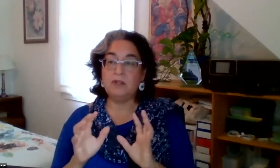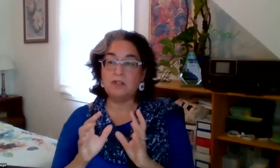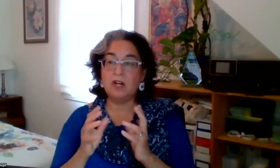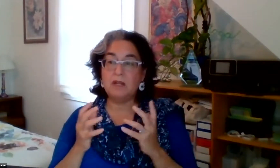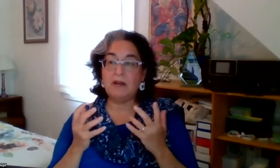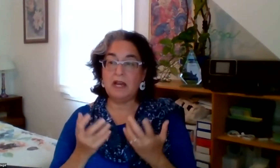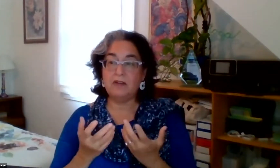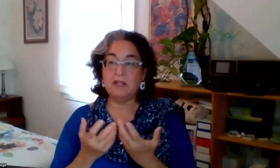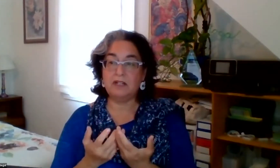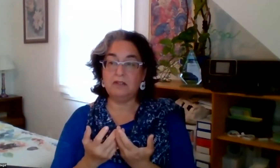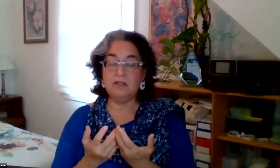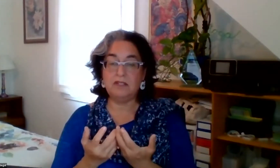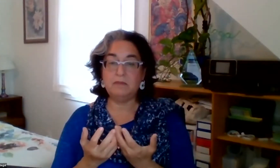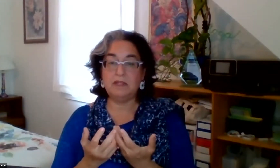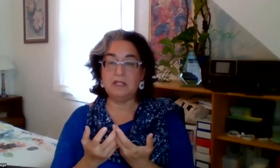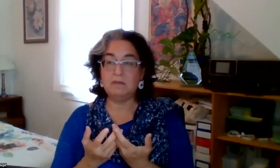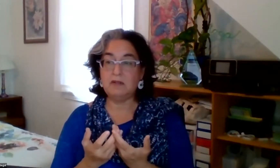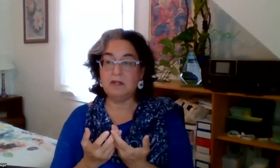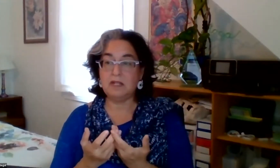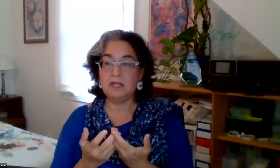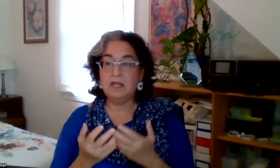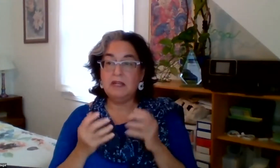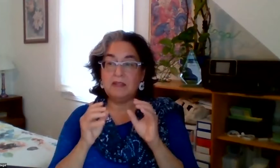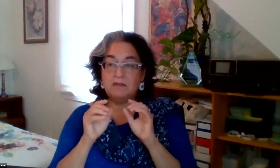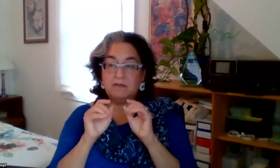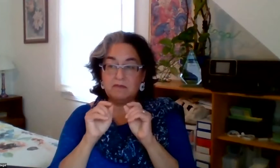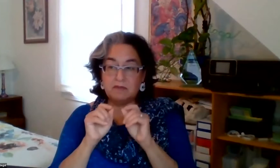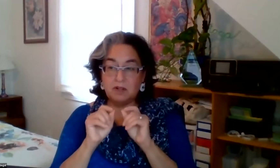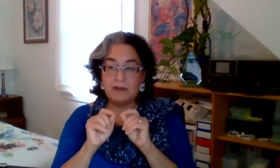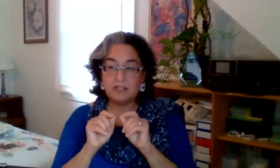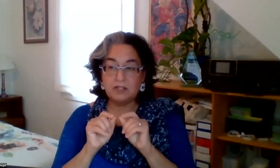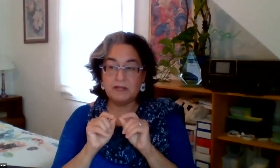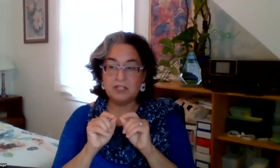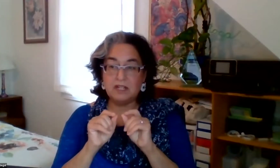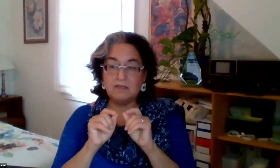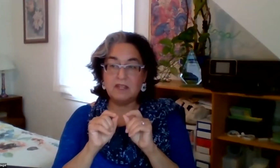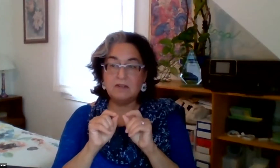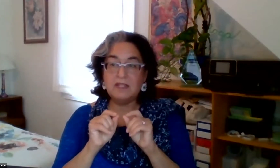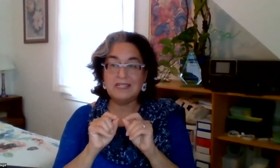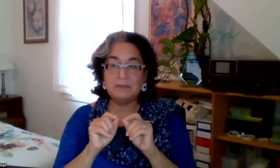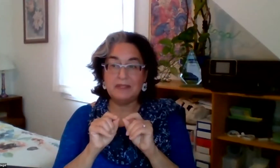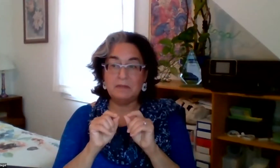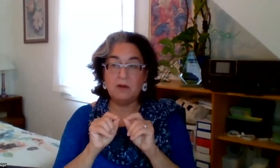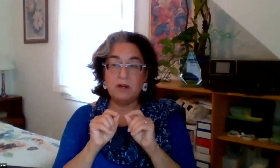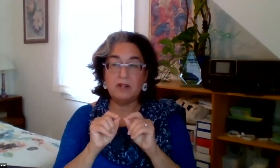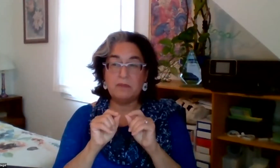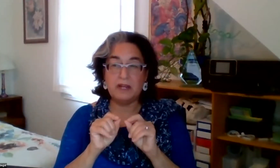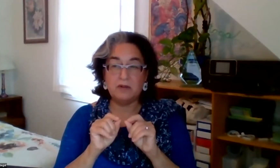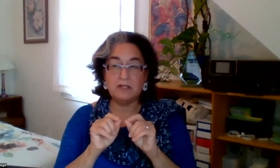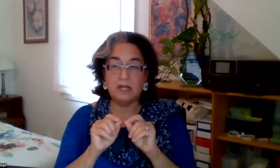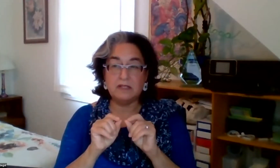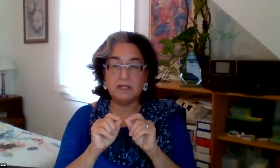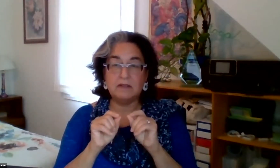So when you're talking about how you're going to include the disability community, go back to your budget and think really deeply about where